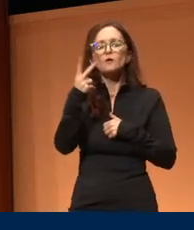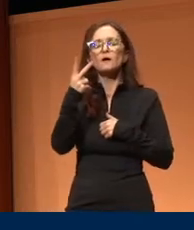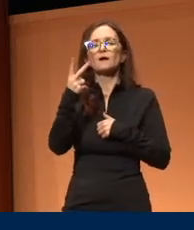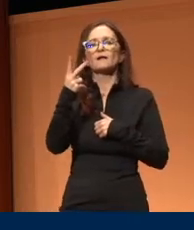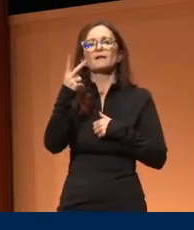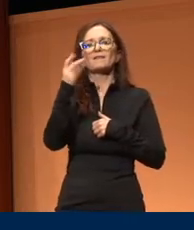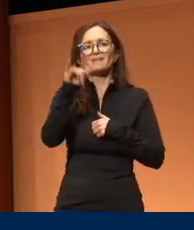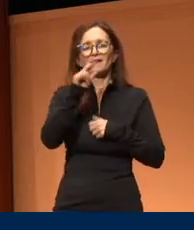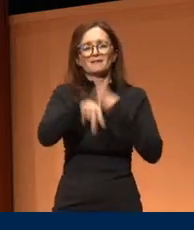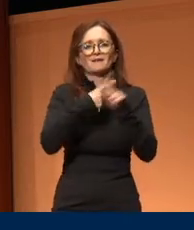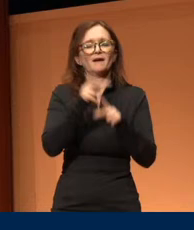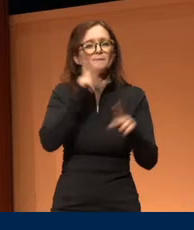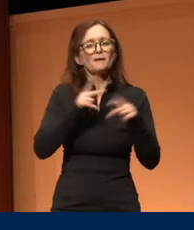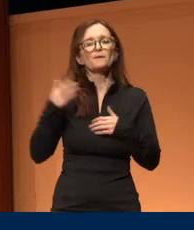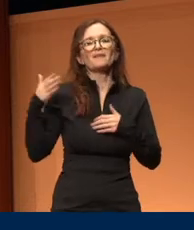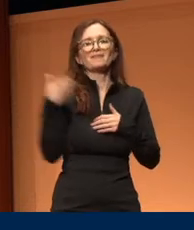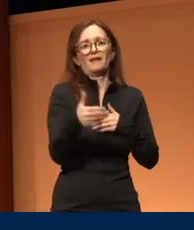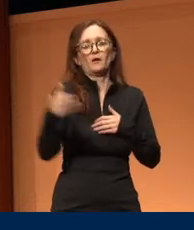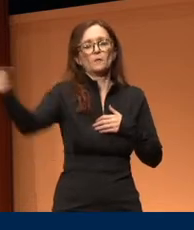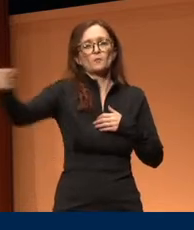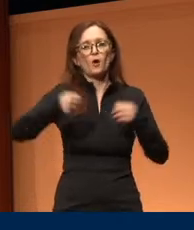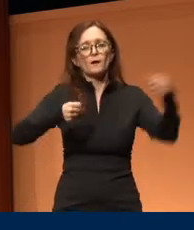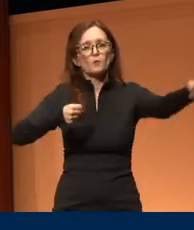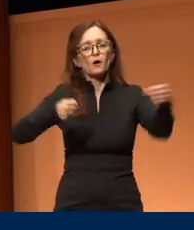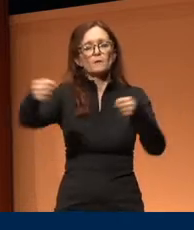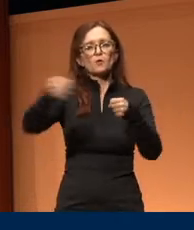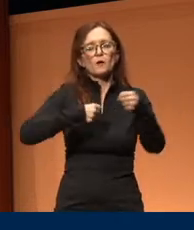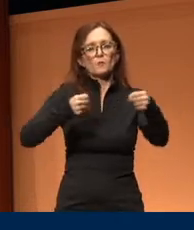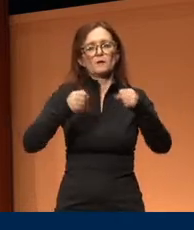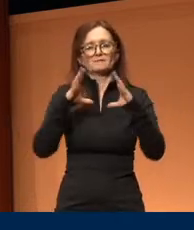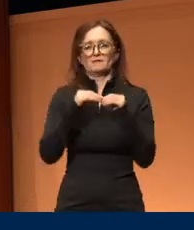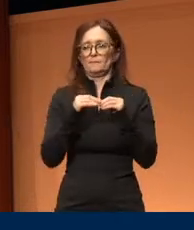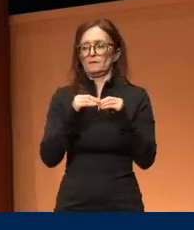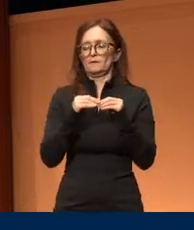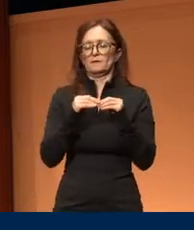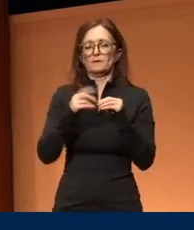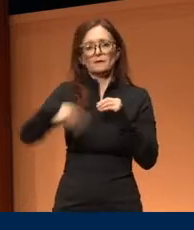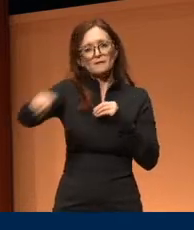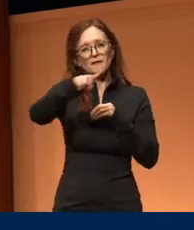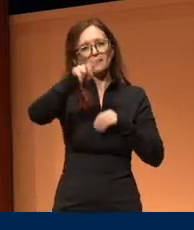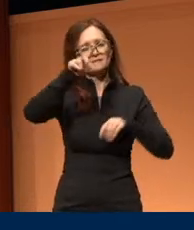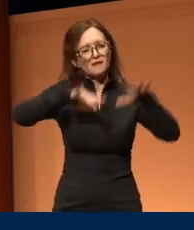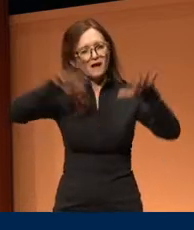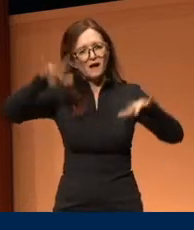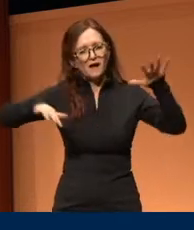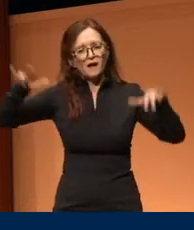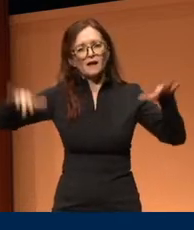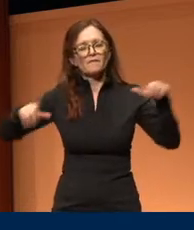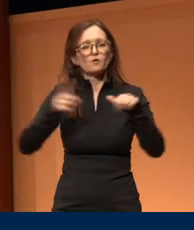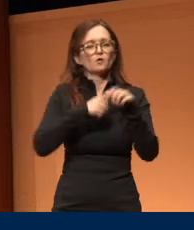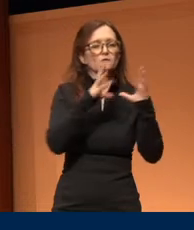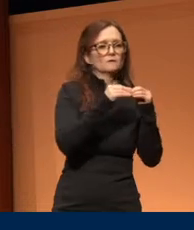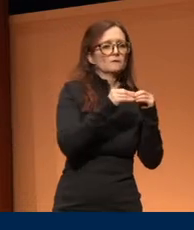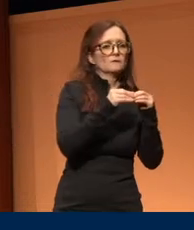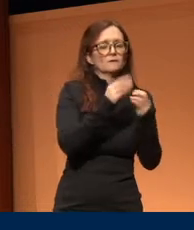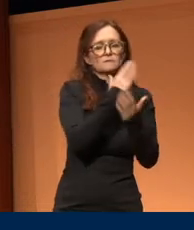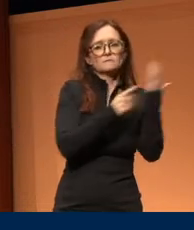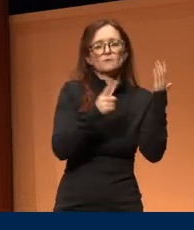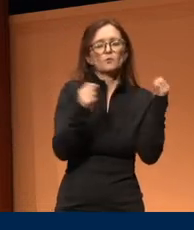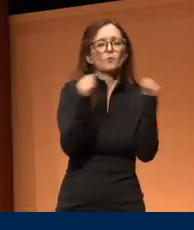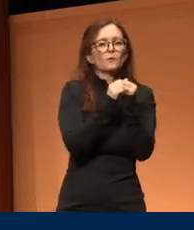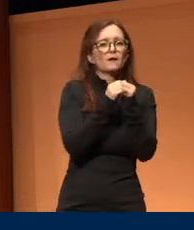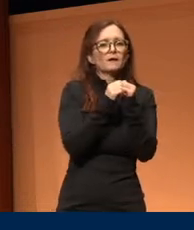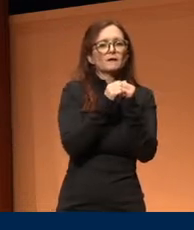people that were brought in these assemblies, and there were homeless people in the first convention that were accompanied by